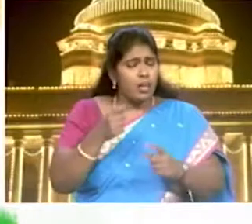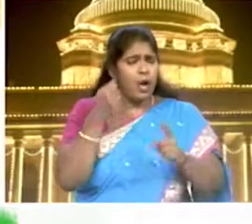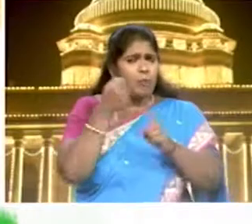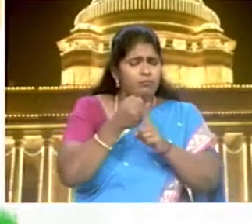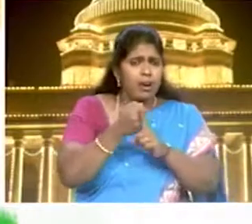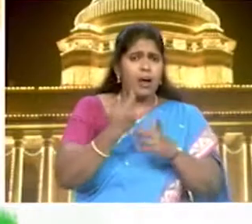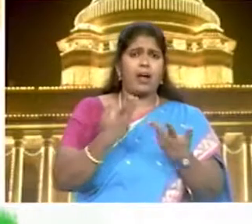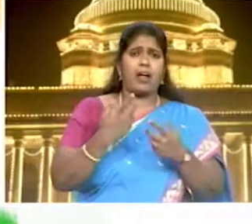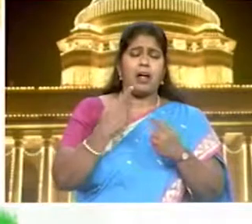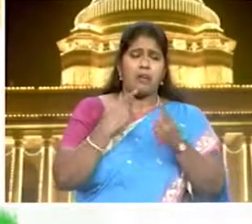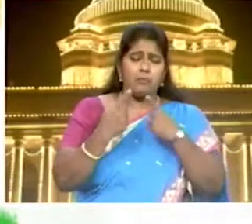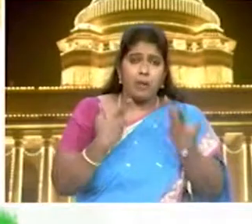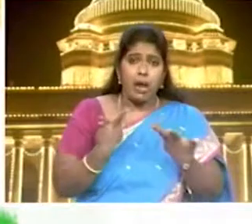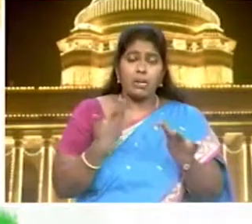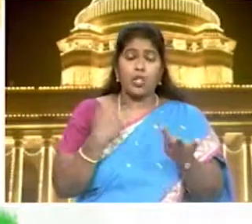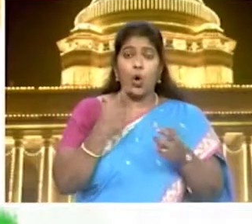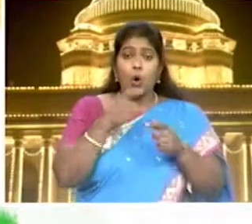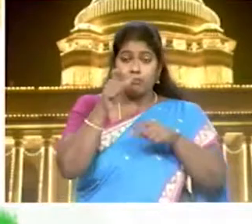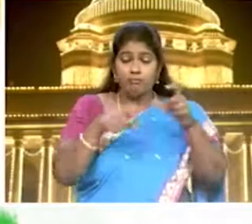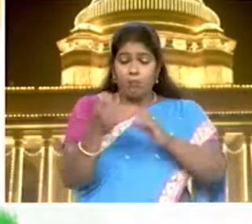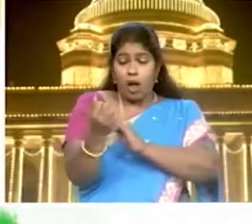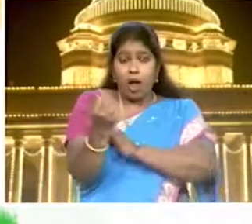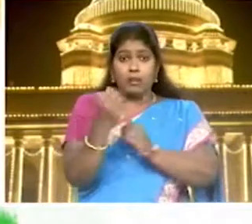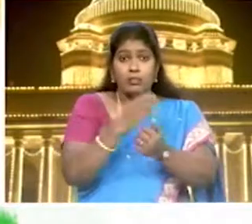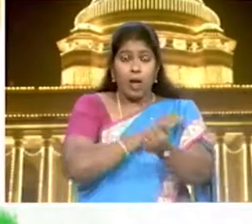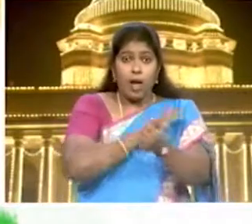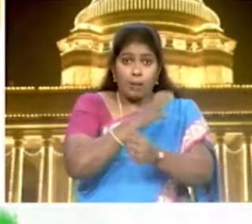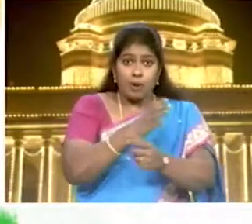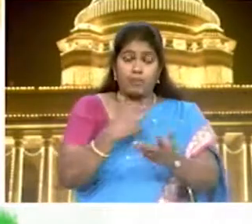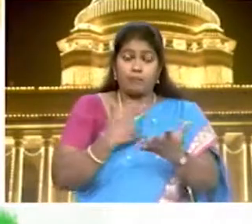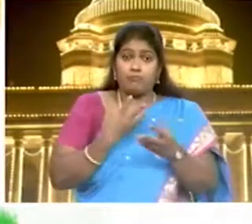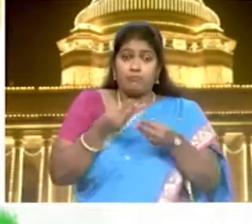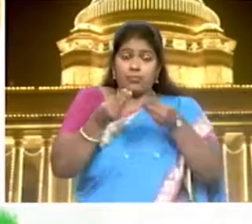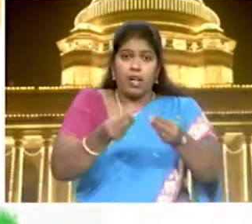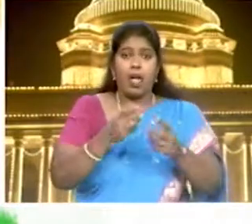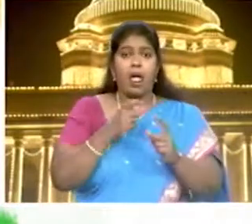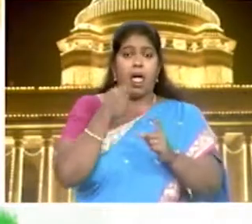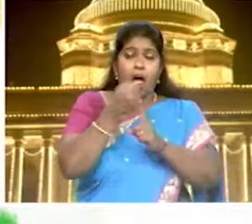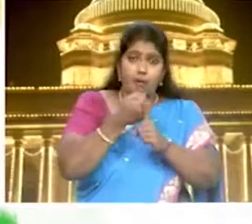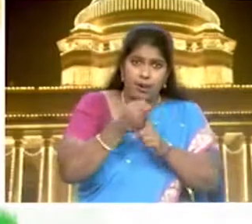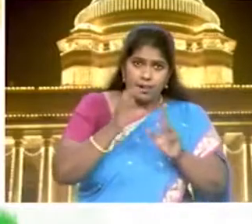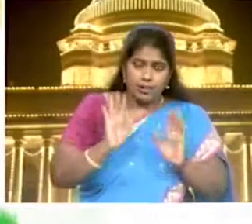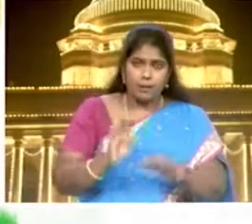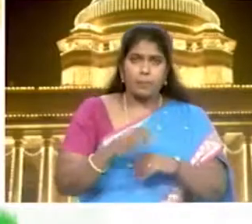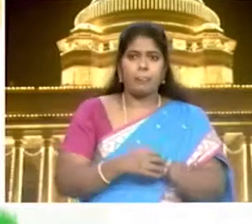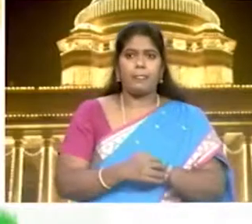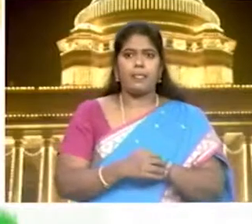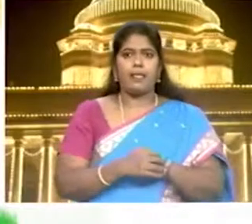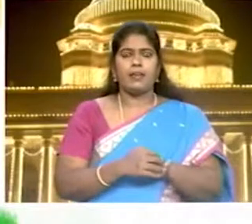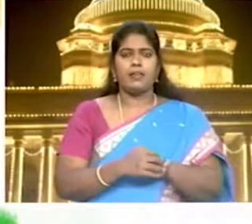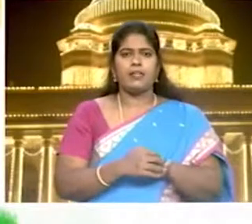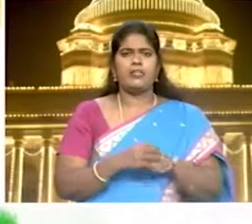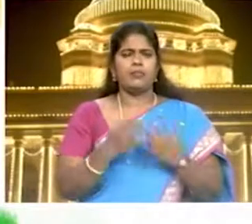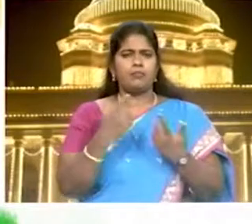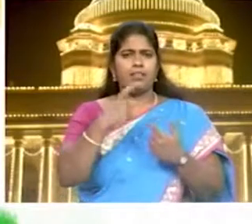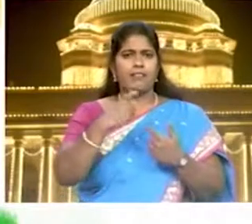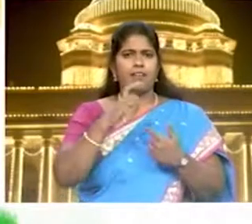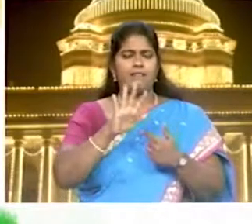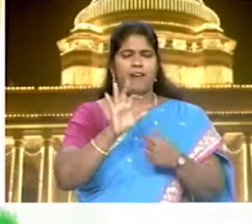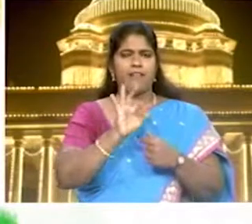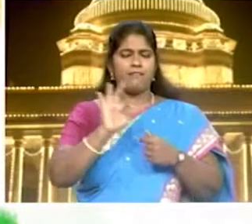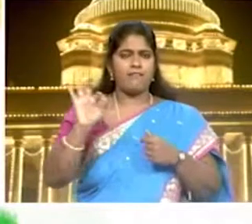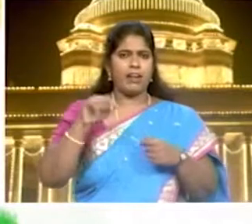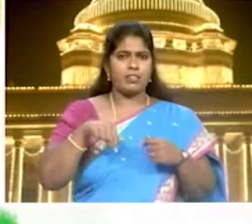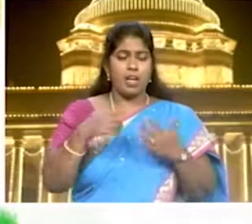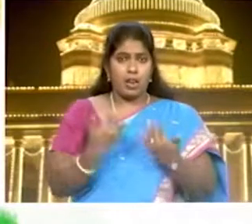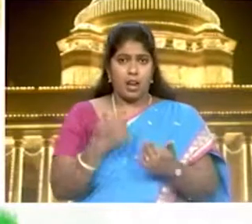and power to the people. For 75 weeks, now the nation has been commemorating these noble ideas